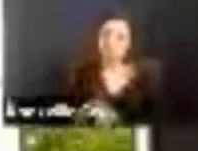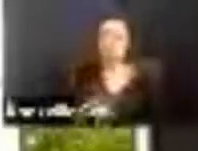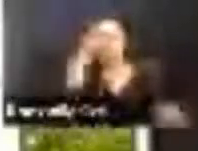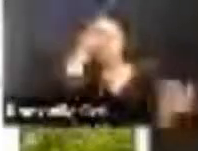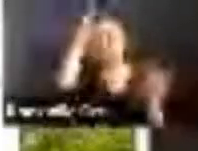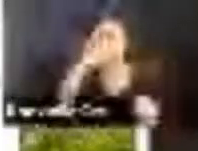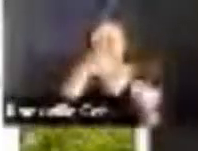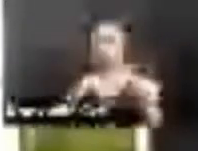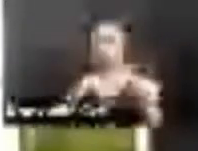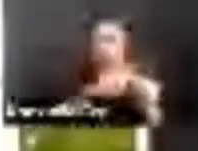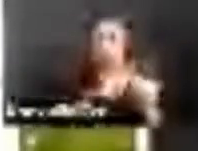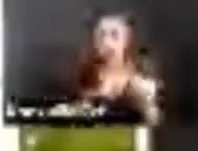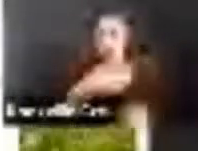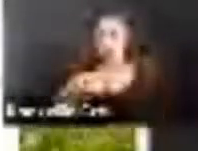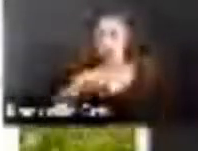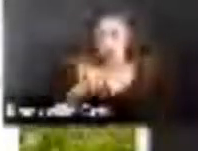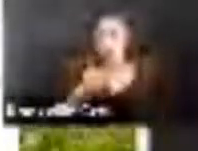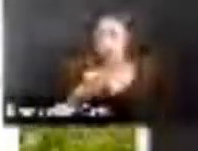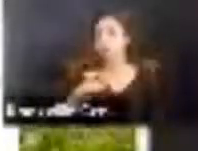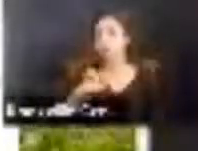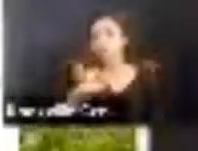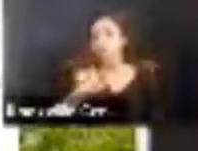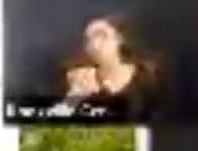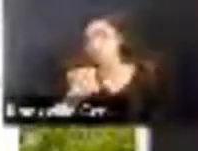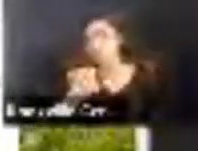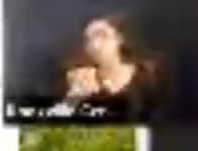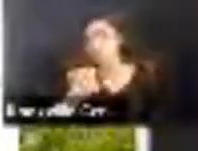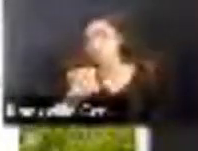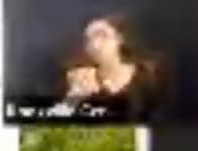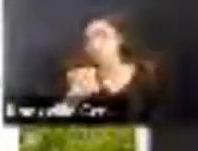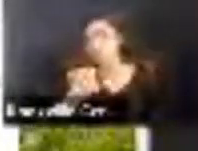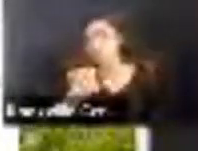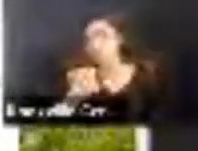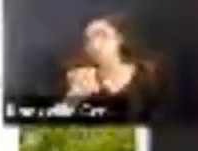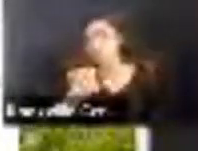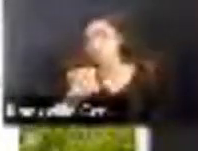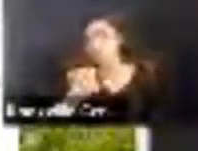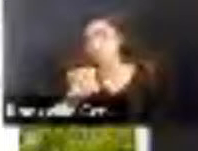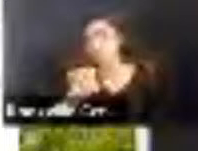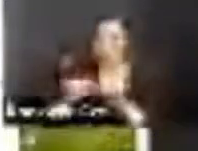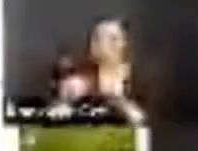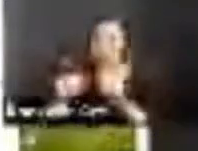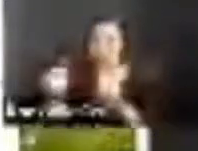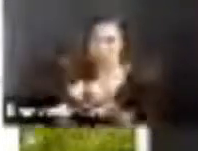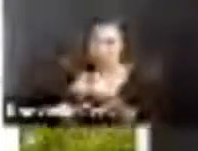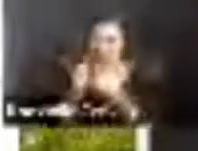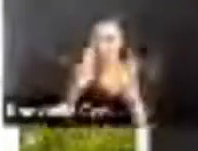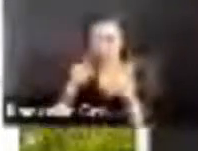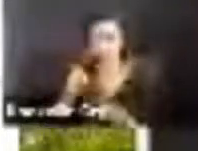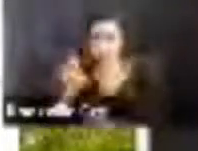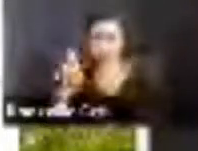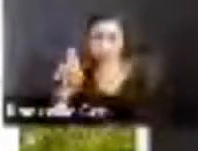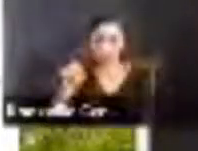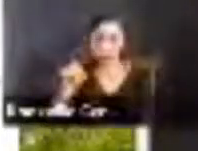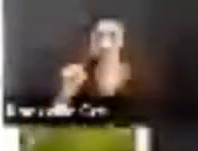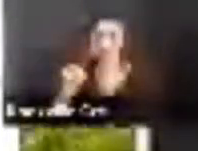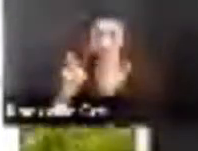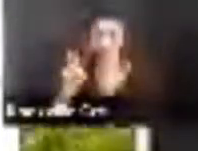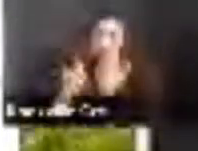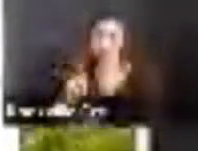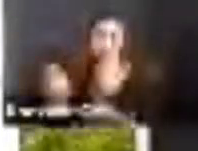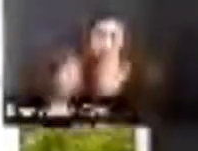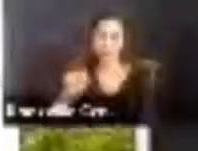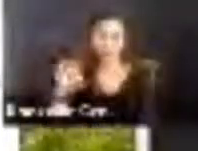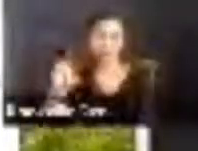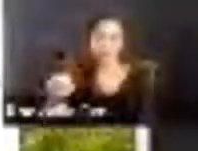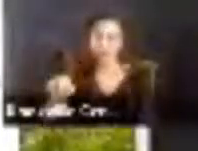and isolation. And then another one that would be doing the same thing with, in conjunction with UT to assist as they